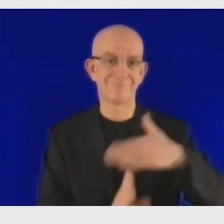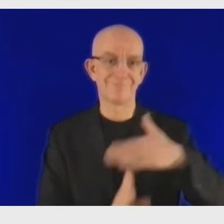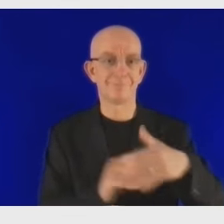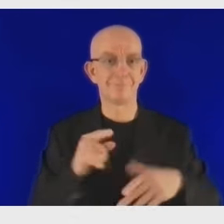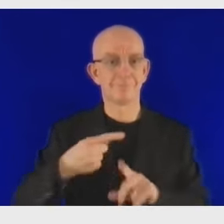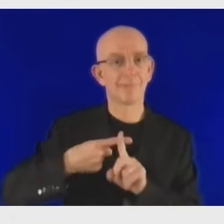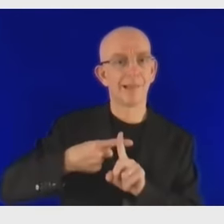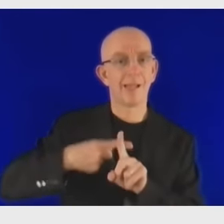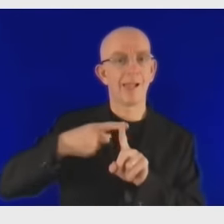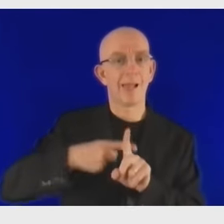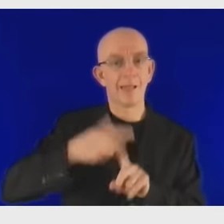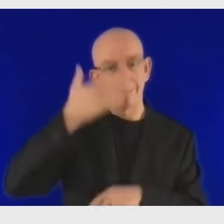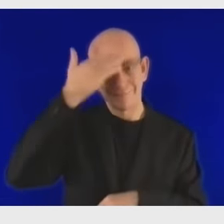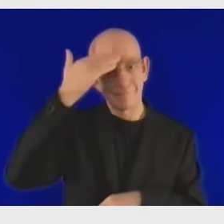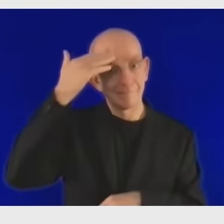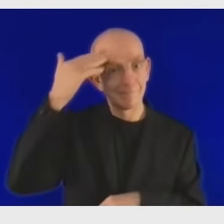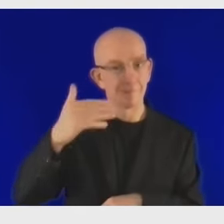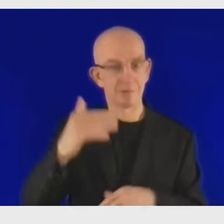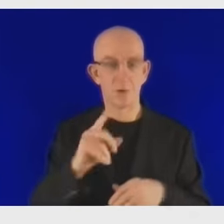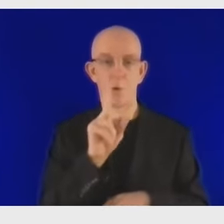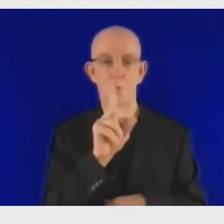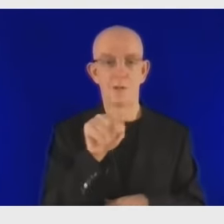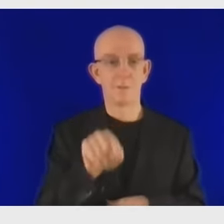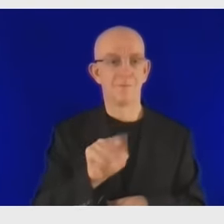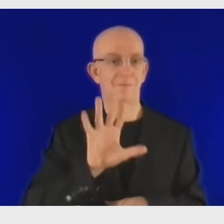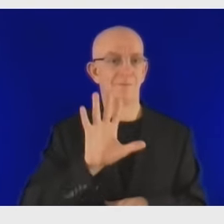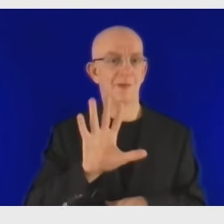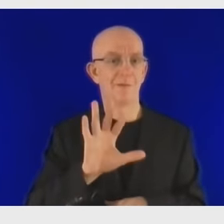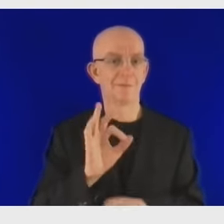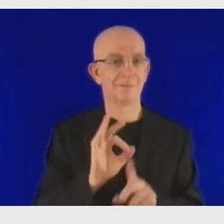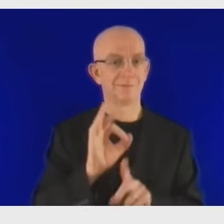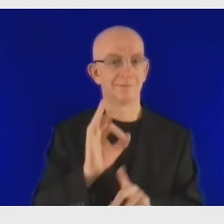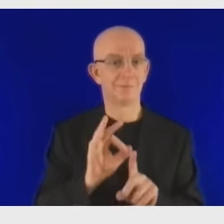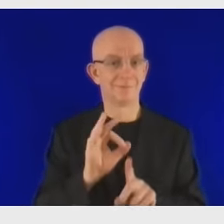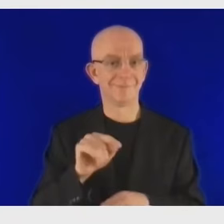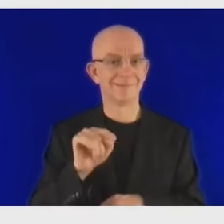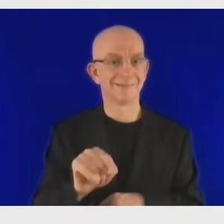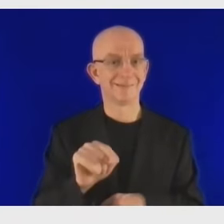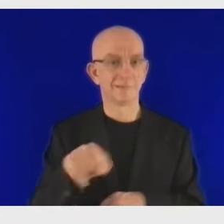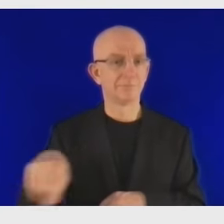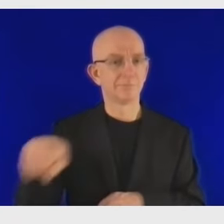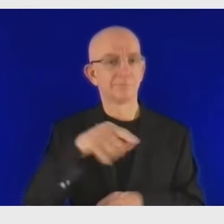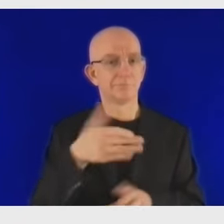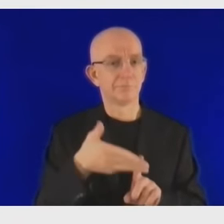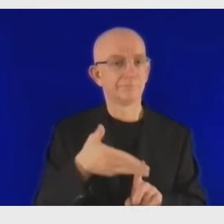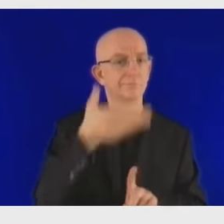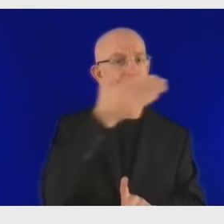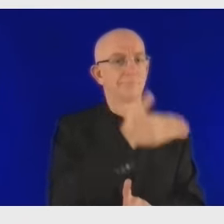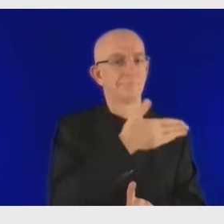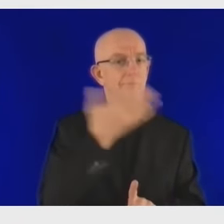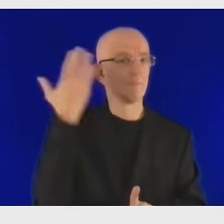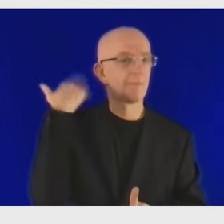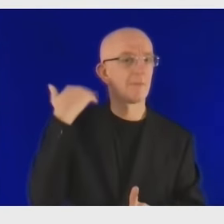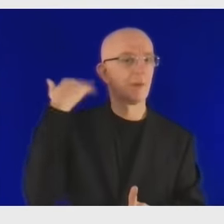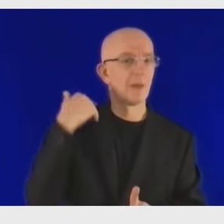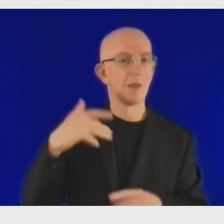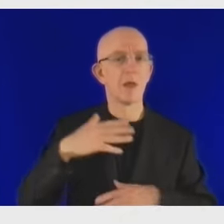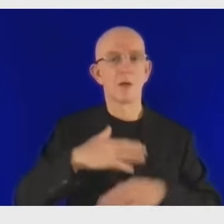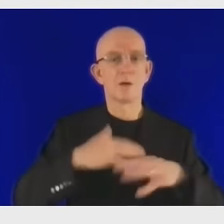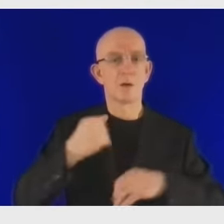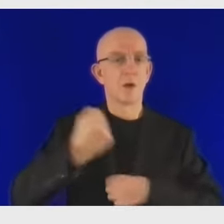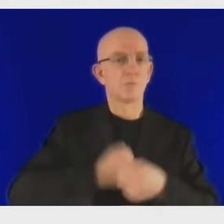currently on the table. And the news is not good. The latest data implies an increase of 16% in emissions in